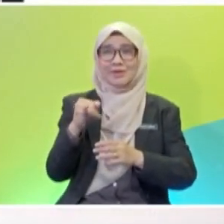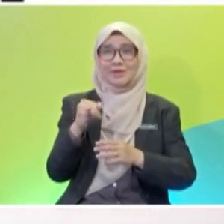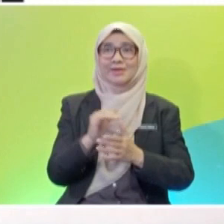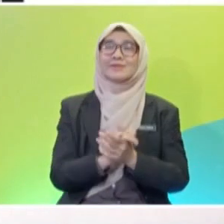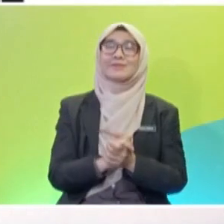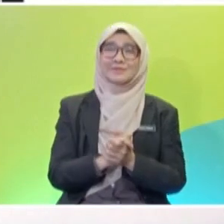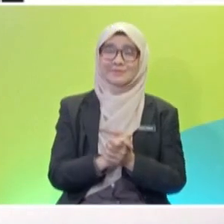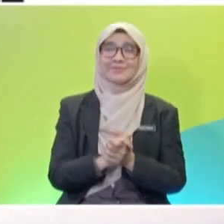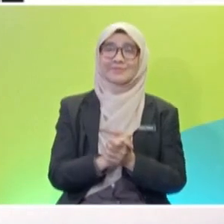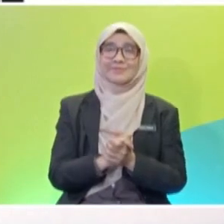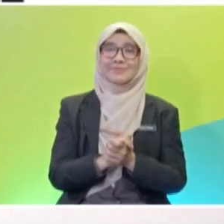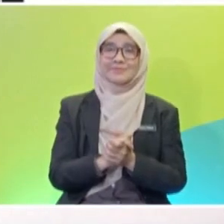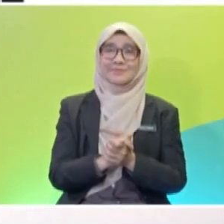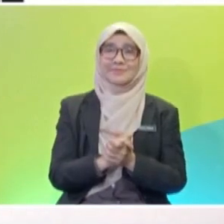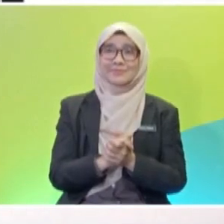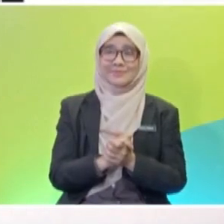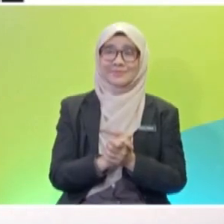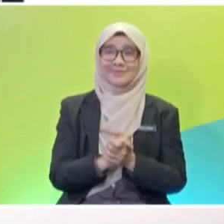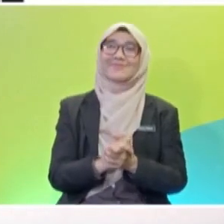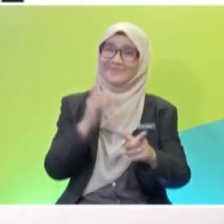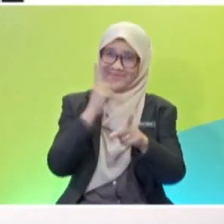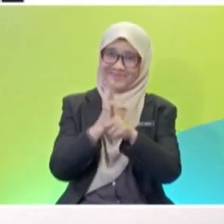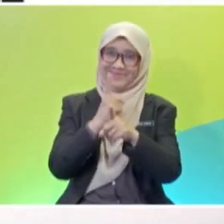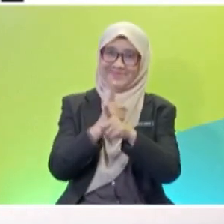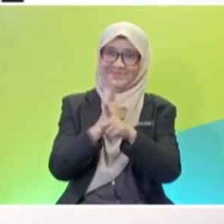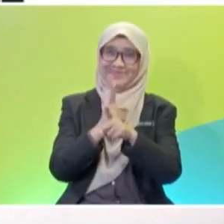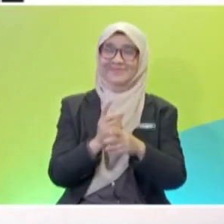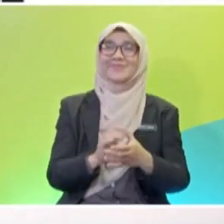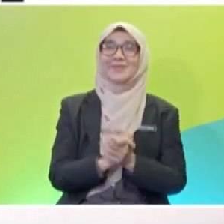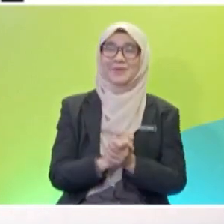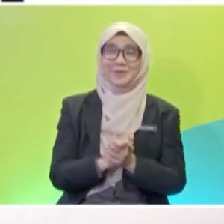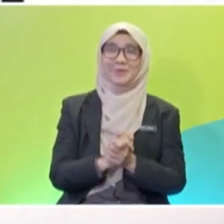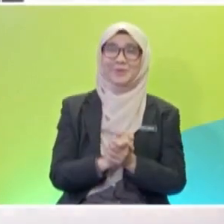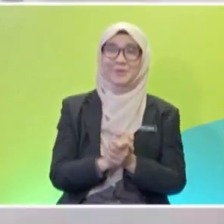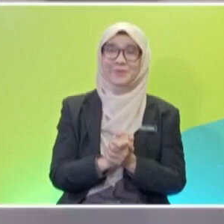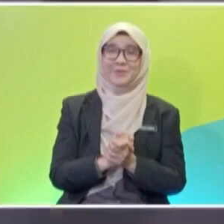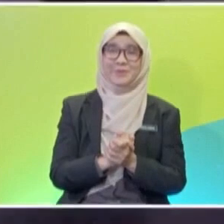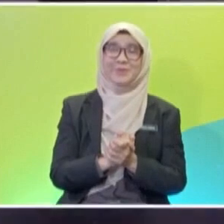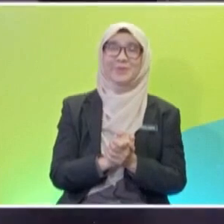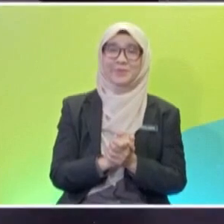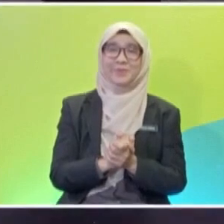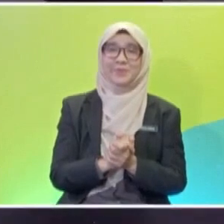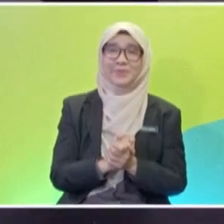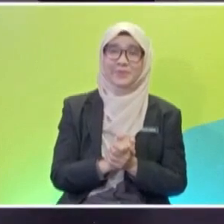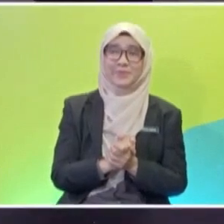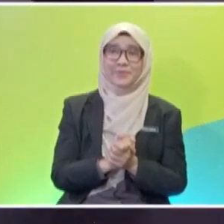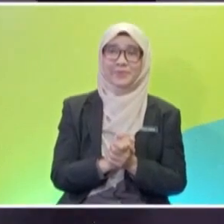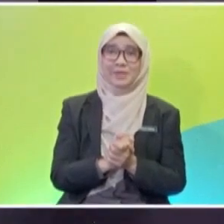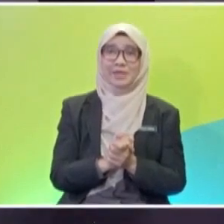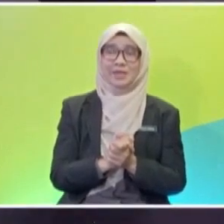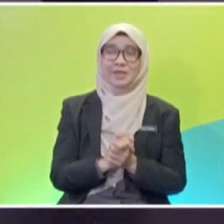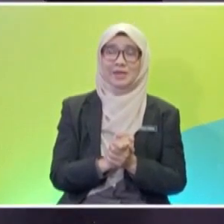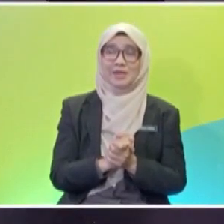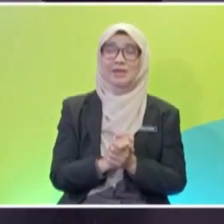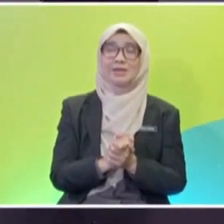Yeah, that's it. All right. Mm-hmm. Yes, you got it right too. Even though it's not the same thing as what I have, what